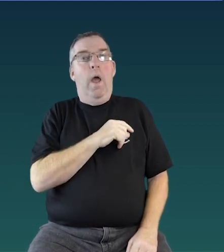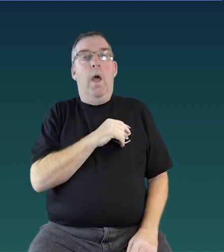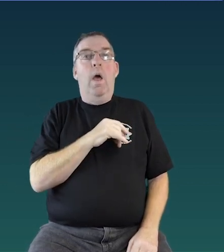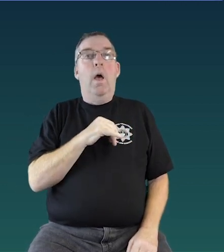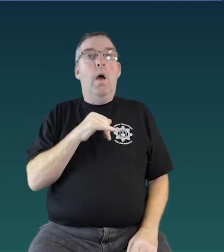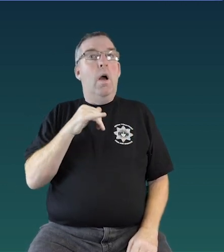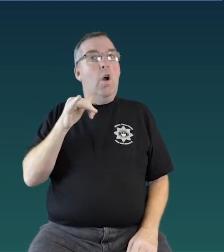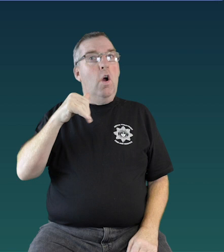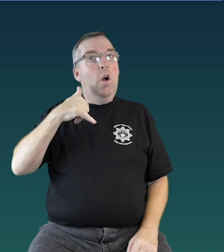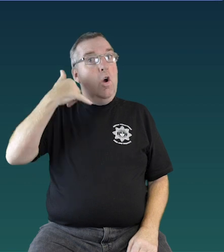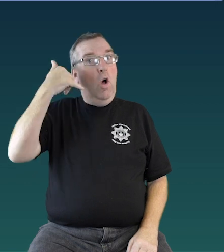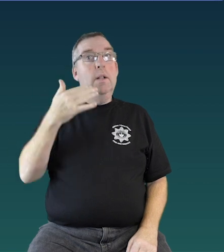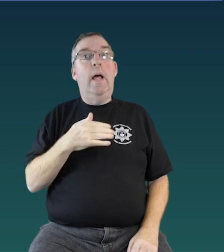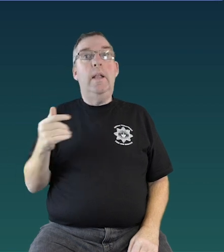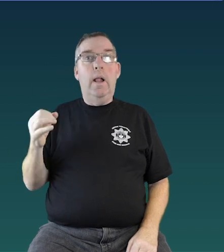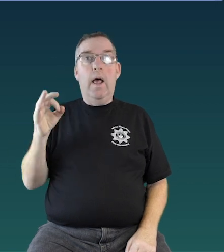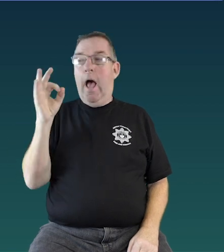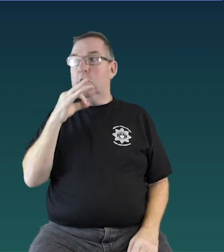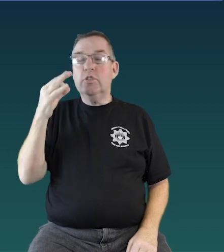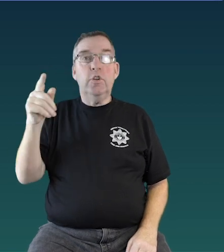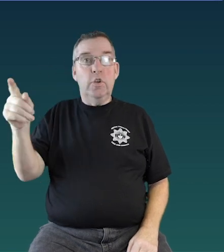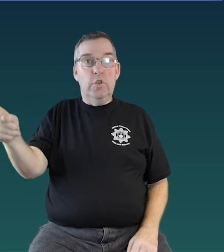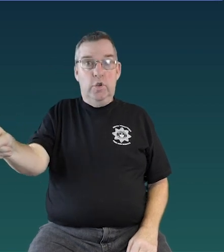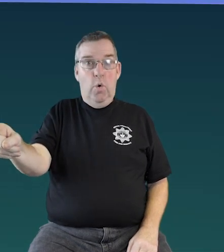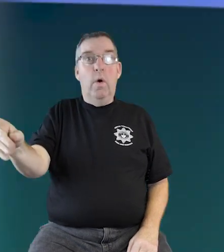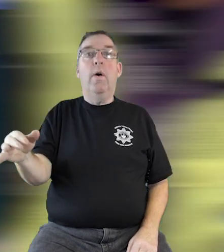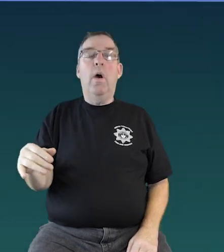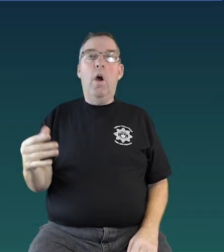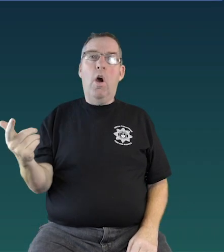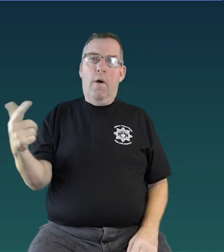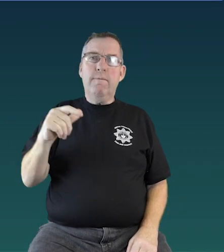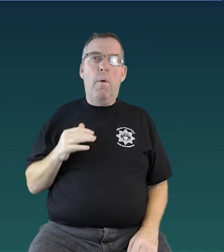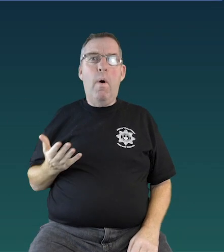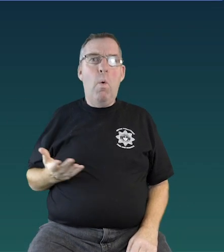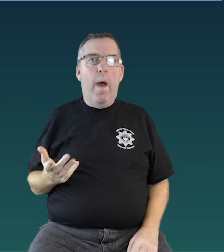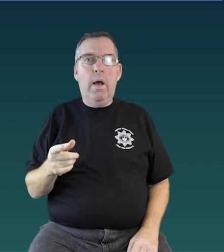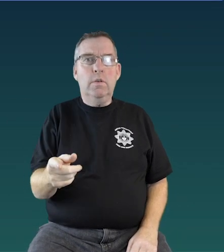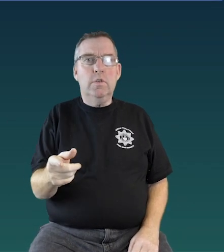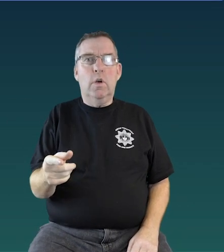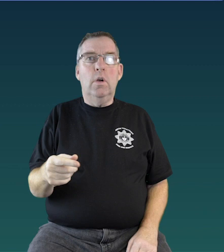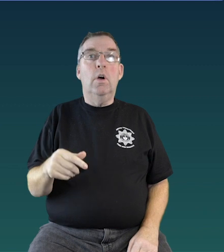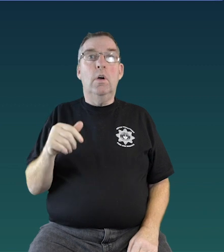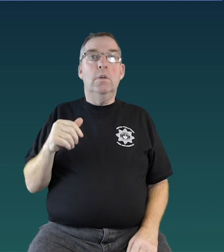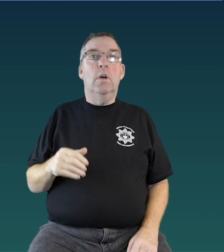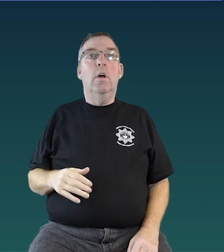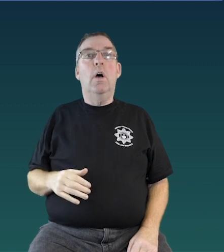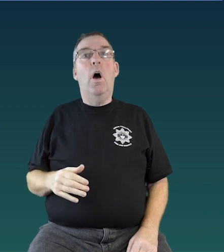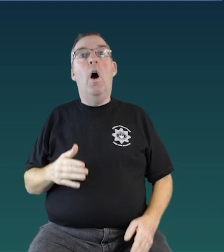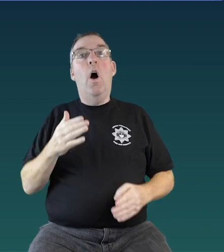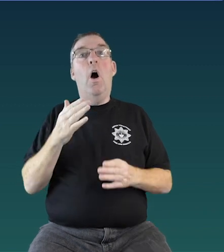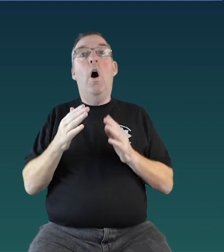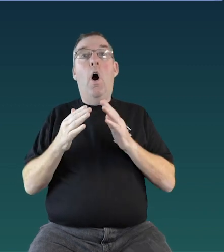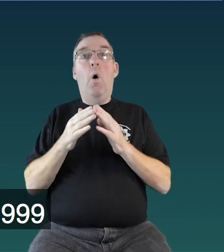your name, address, and what the emergency is. So a little bit of homework for you. Go home and learn